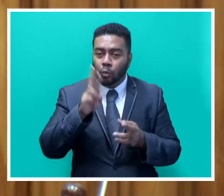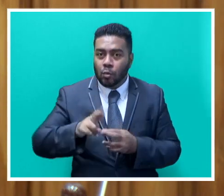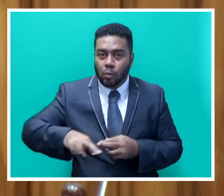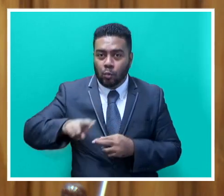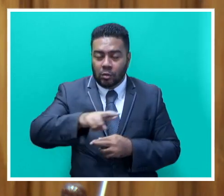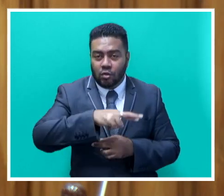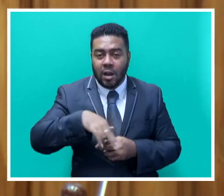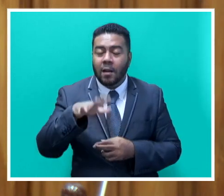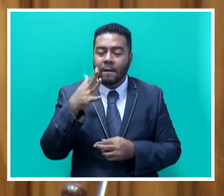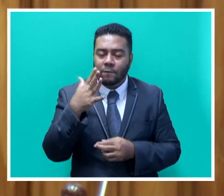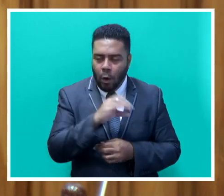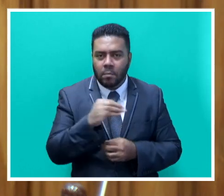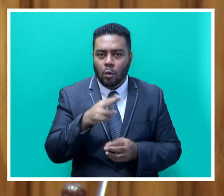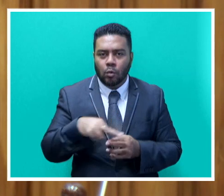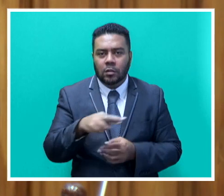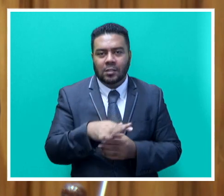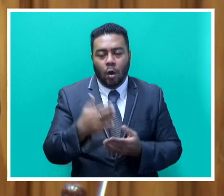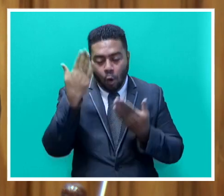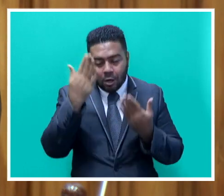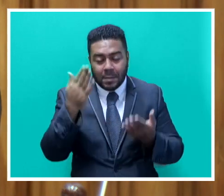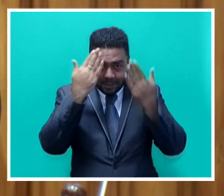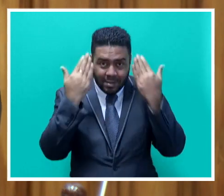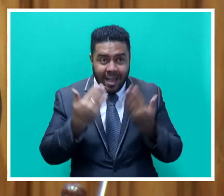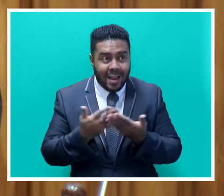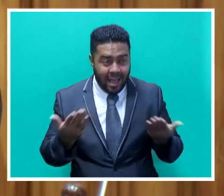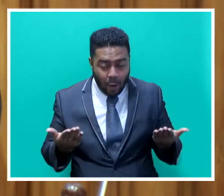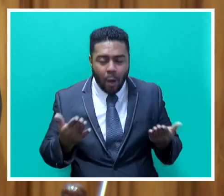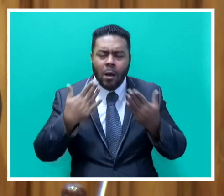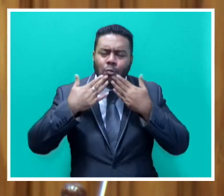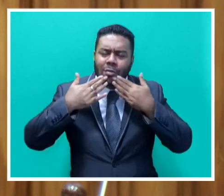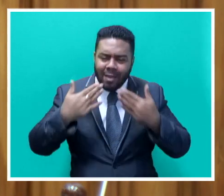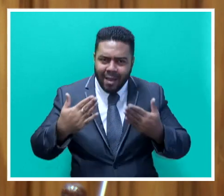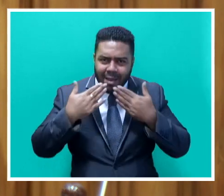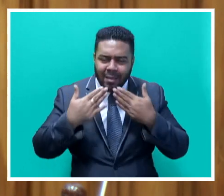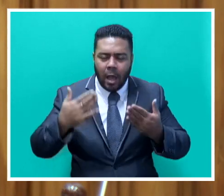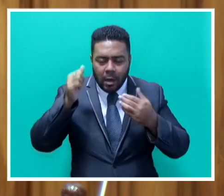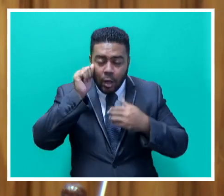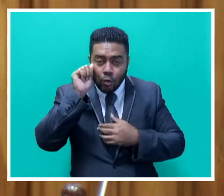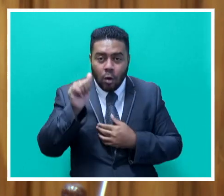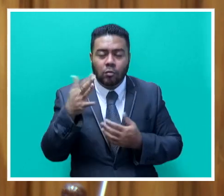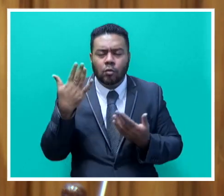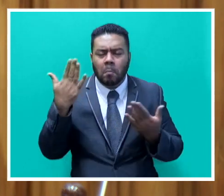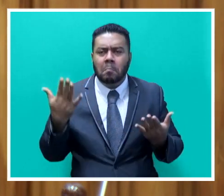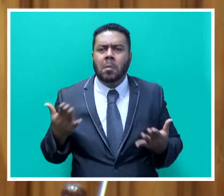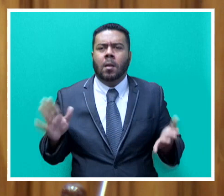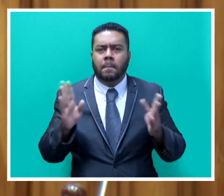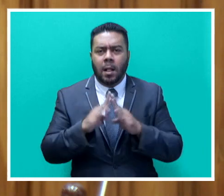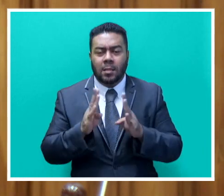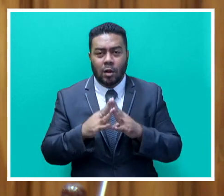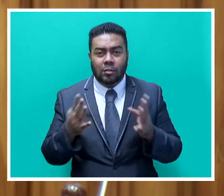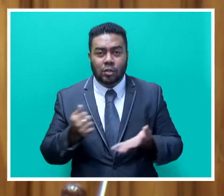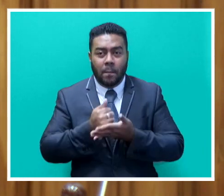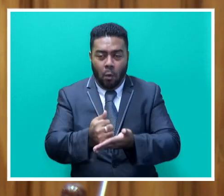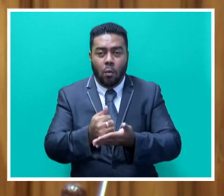and from the region. Honorable Speaker, at this time I want to thank and acknowledge the immense support from our multilateral partners,